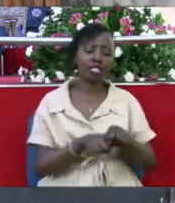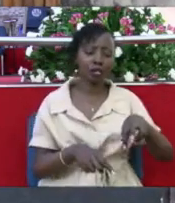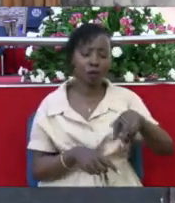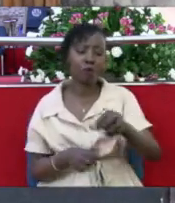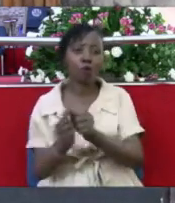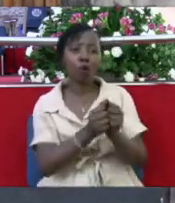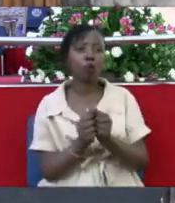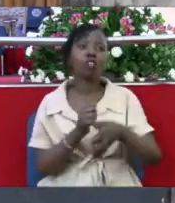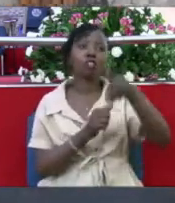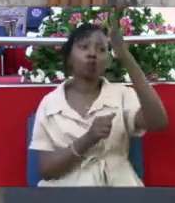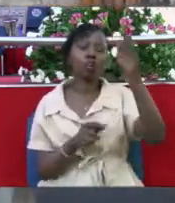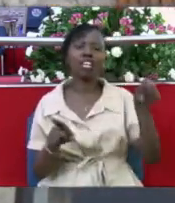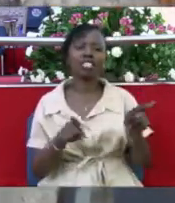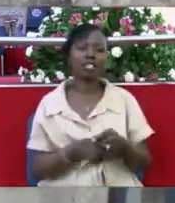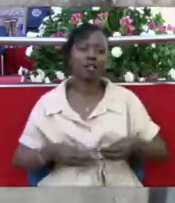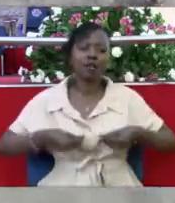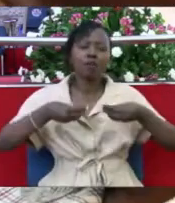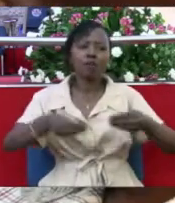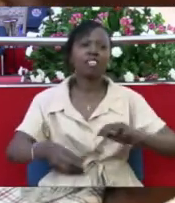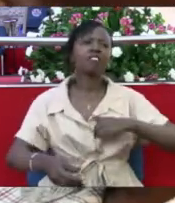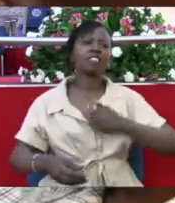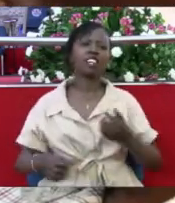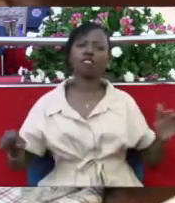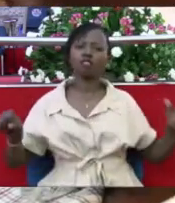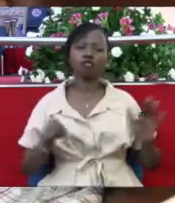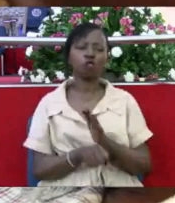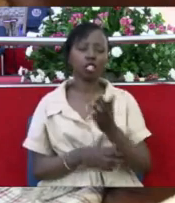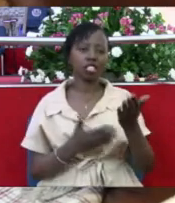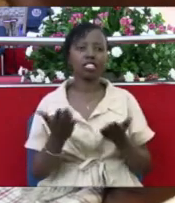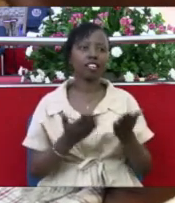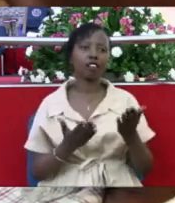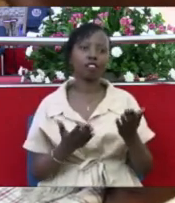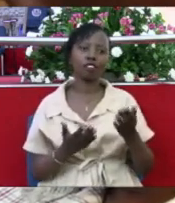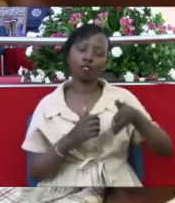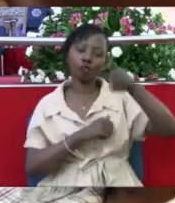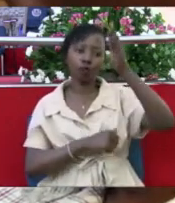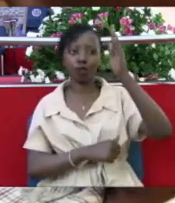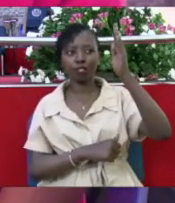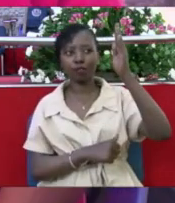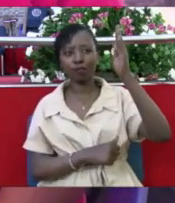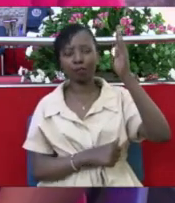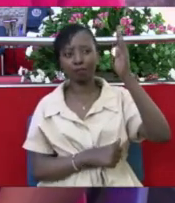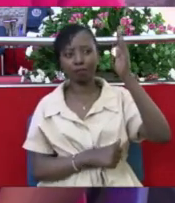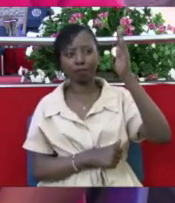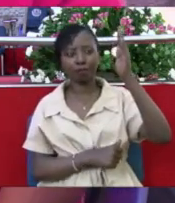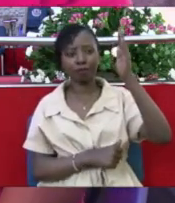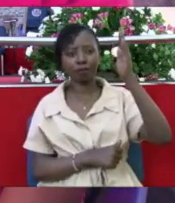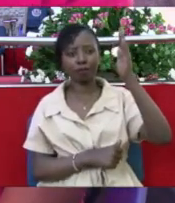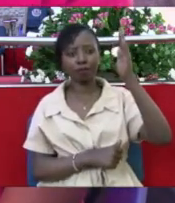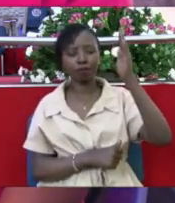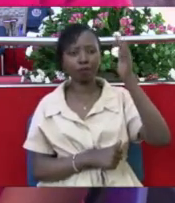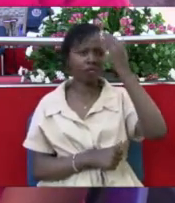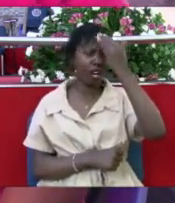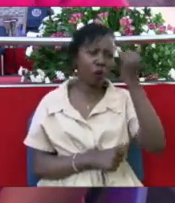shall give yourself fully in service to God. Na utaweza kujitolea zaidi ama kwa ukamilifu katika kazi ya Mungu. Why is